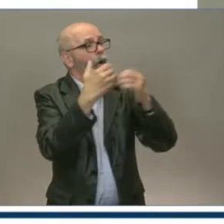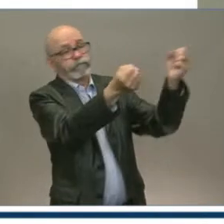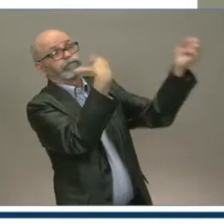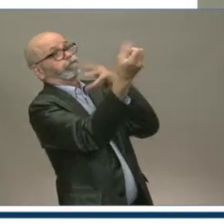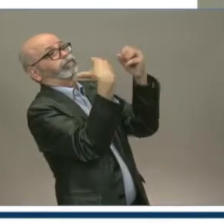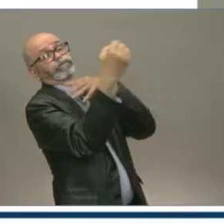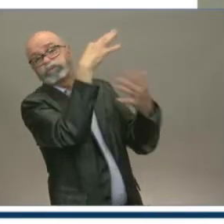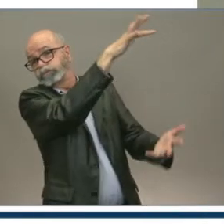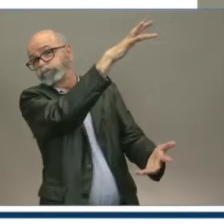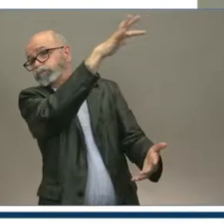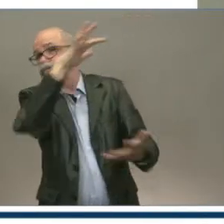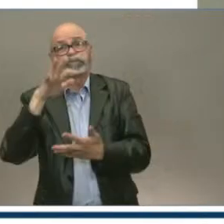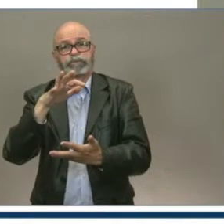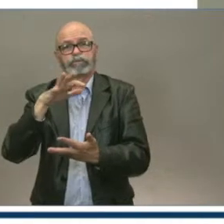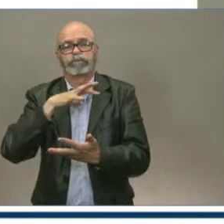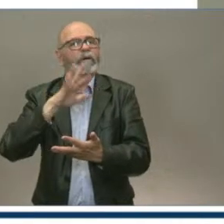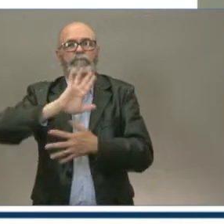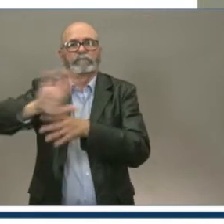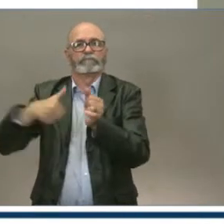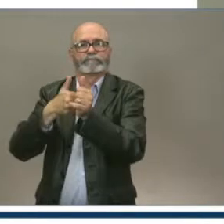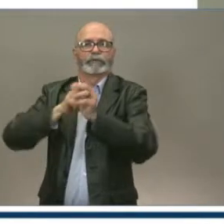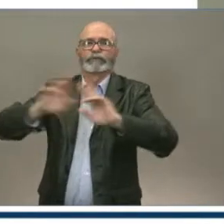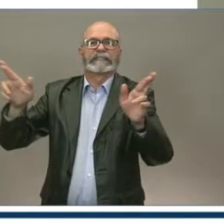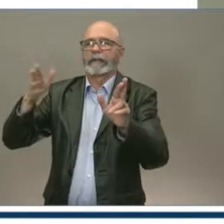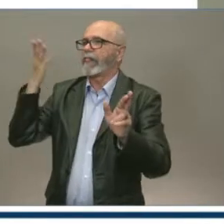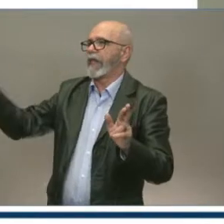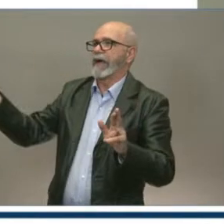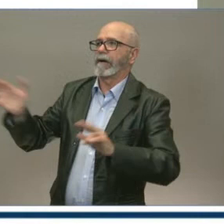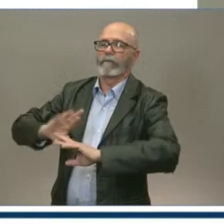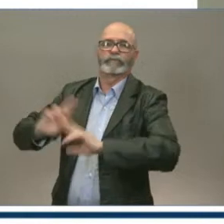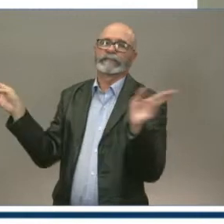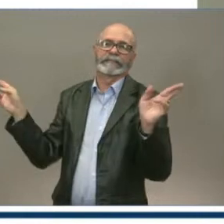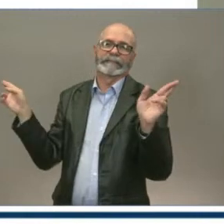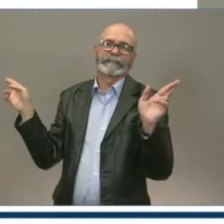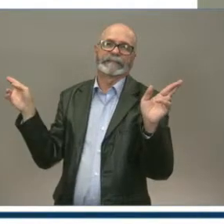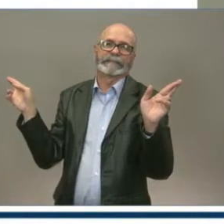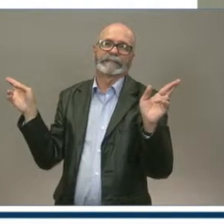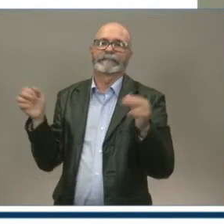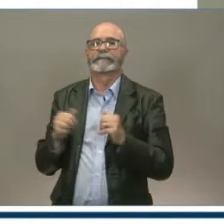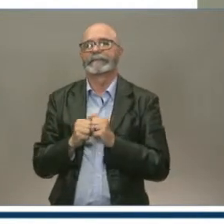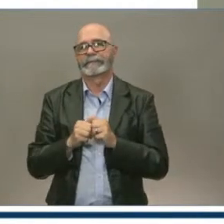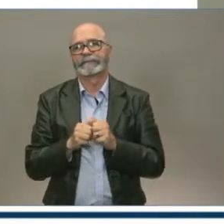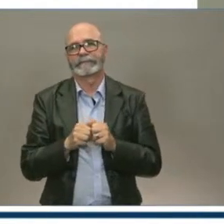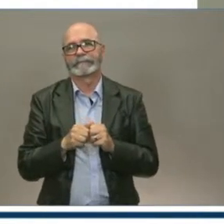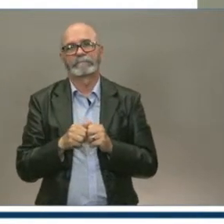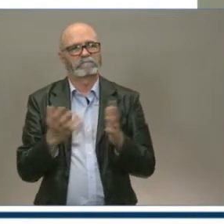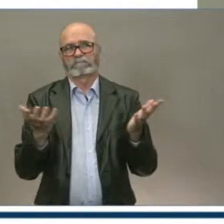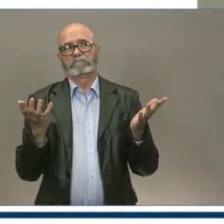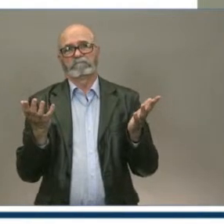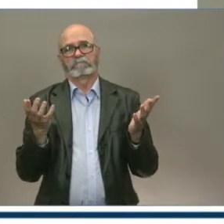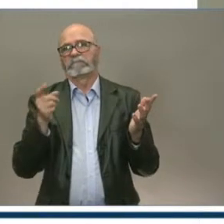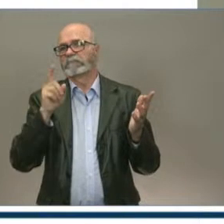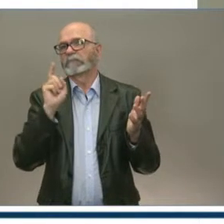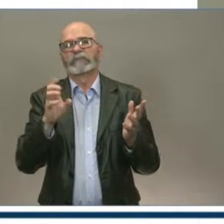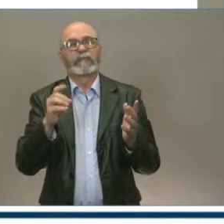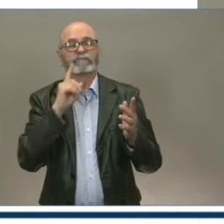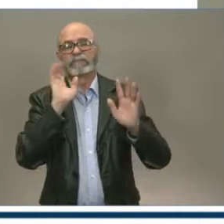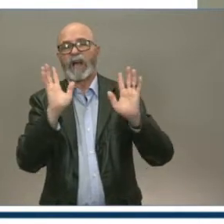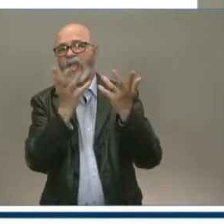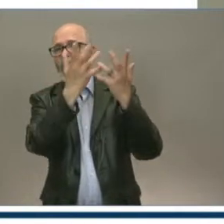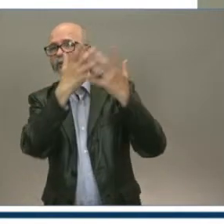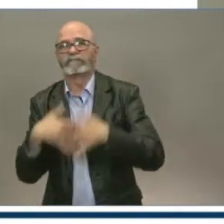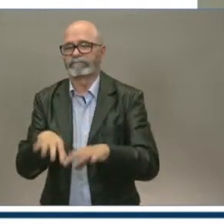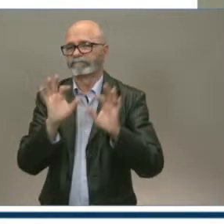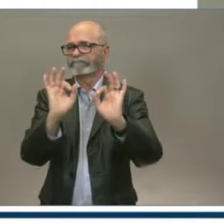we've actually built a program where we can very quickly meet that additional vaccine supply, which would be great news because it would move all our projected